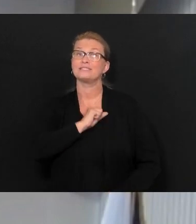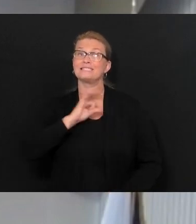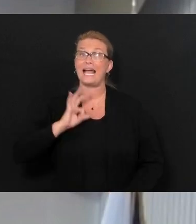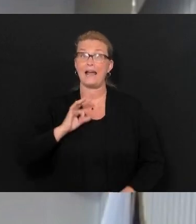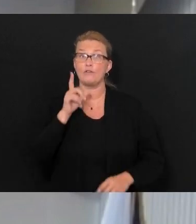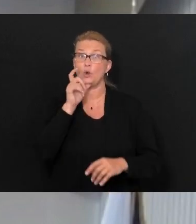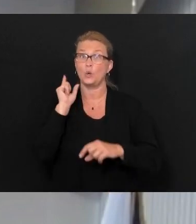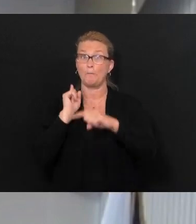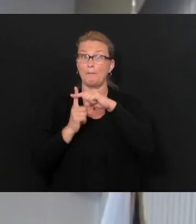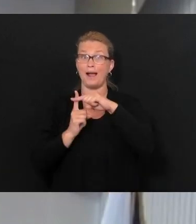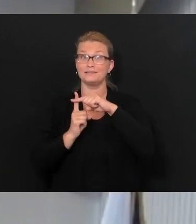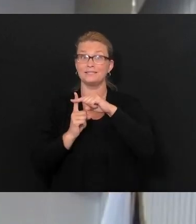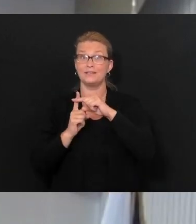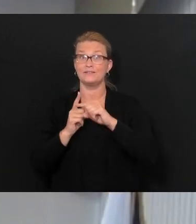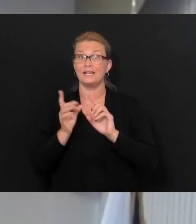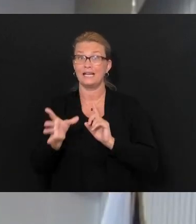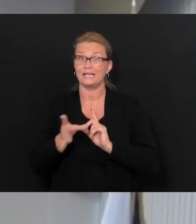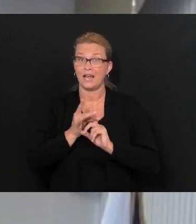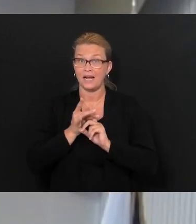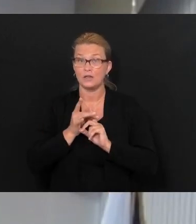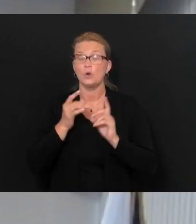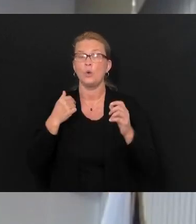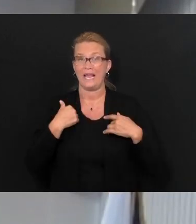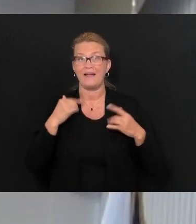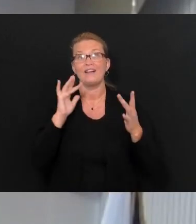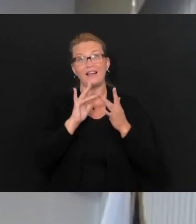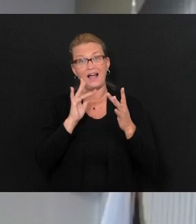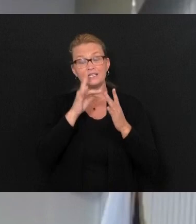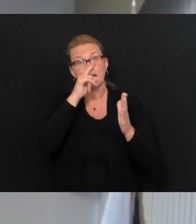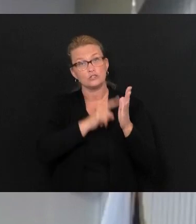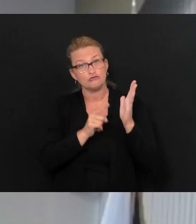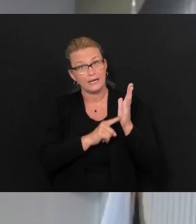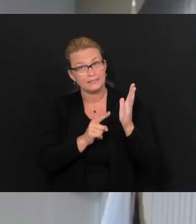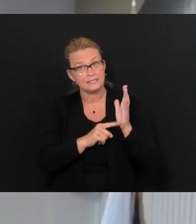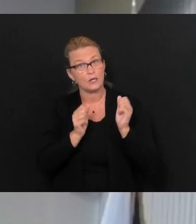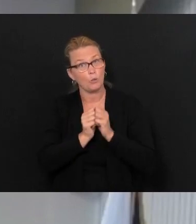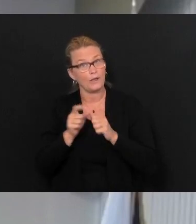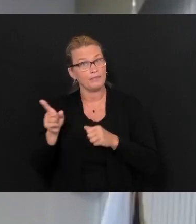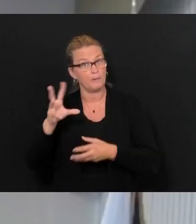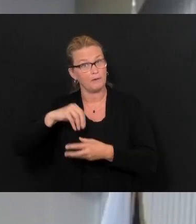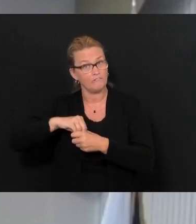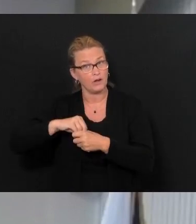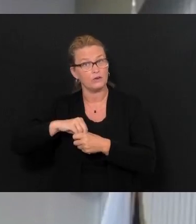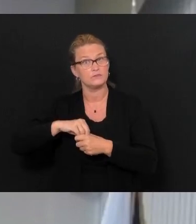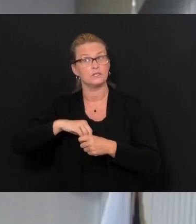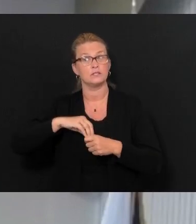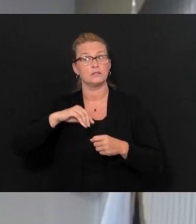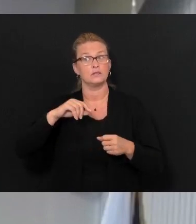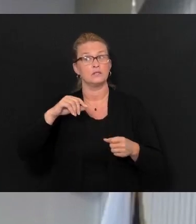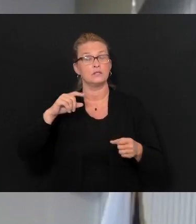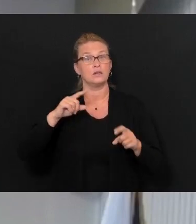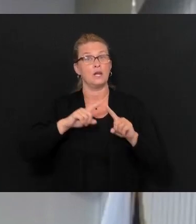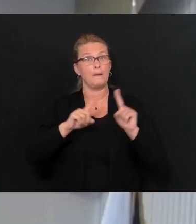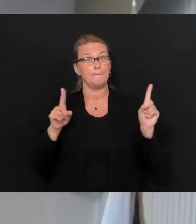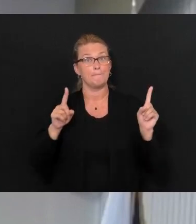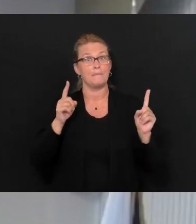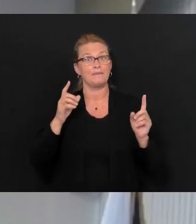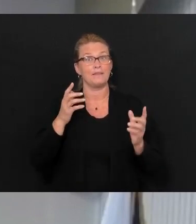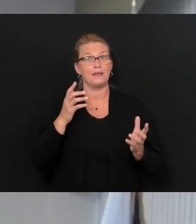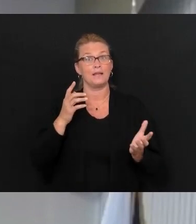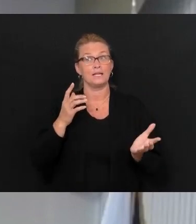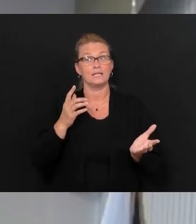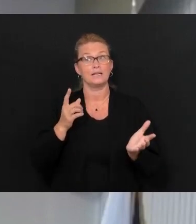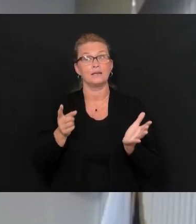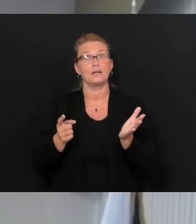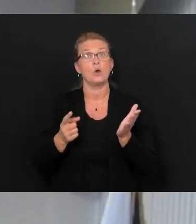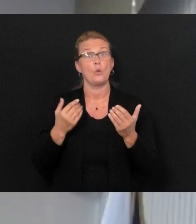positive, there's contact tracing that keeps track of them, and of course, whatever hospital system they're working in, they usually have some mental health